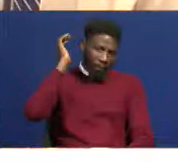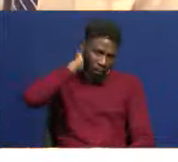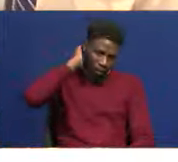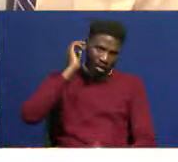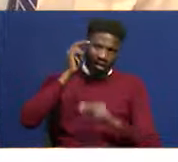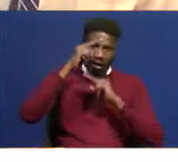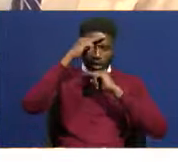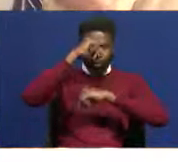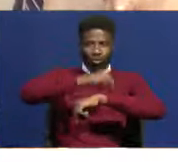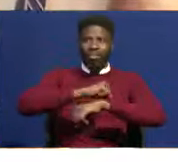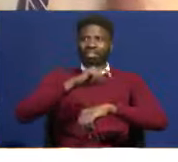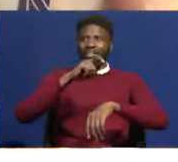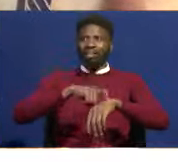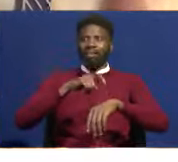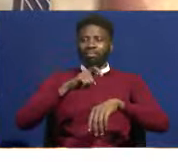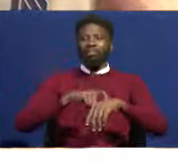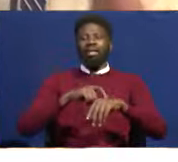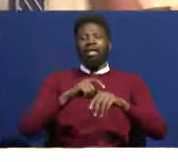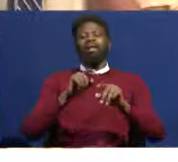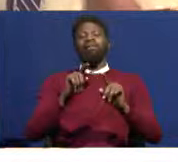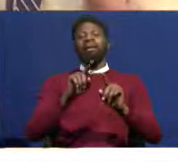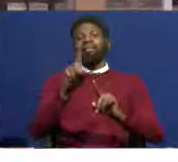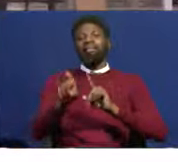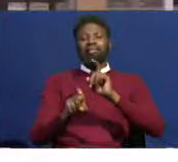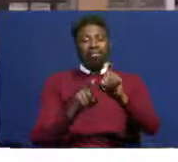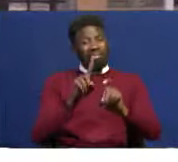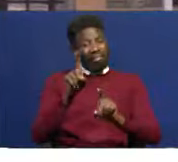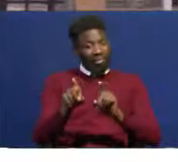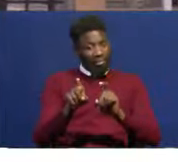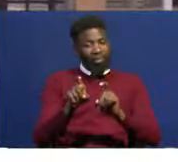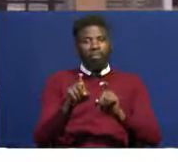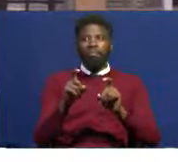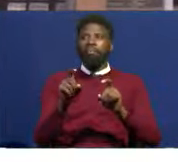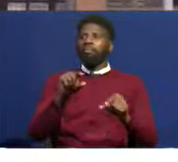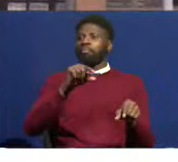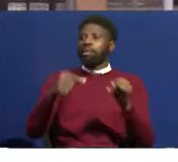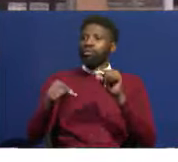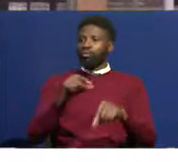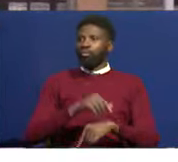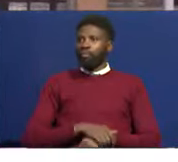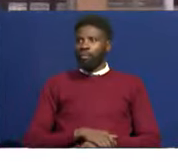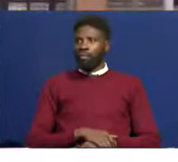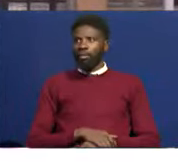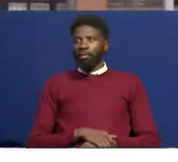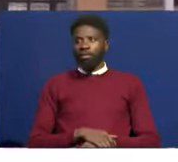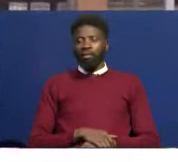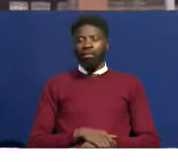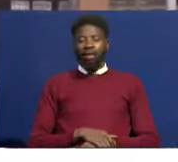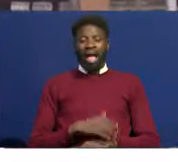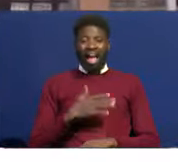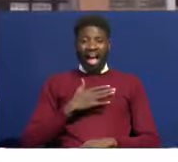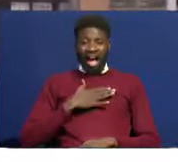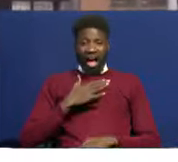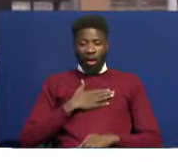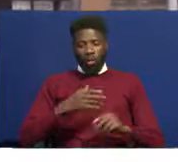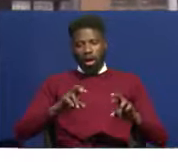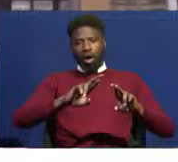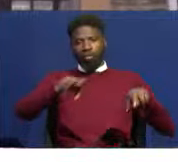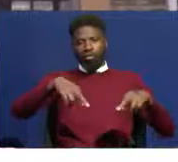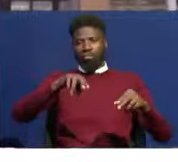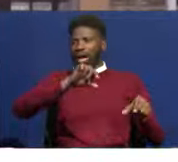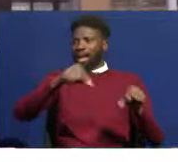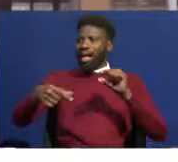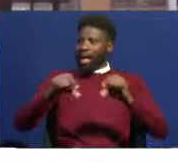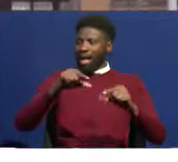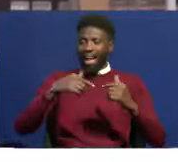their science exams practicals, which is training resources. Tunakosa apparatus ambayo tunafaa kutumia kwa laboratory.